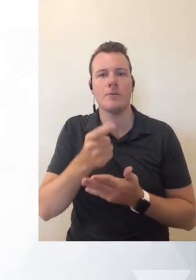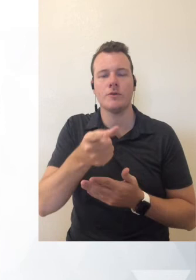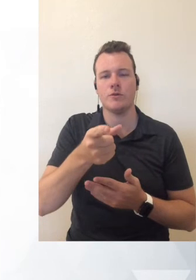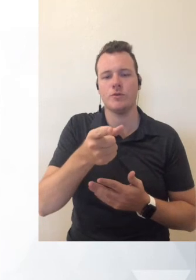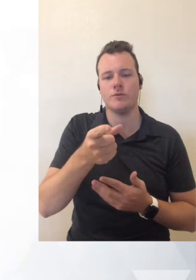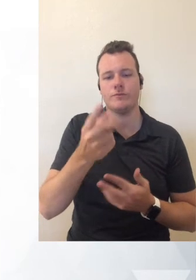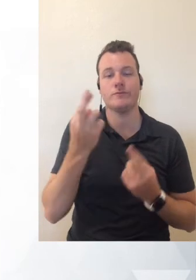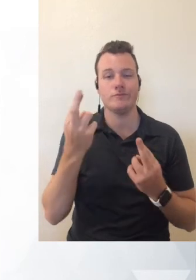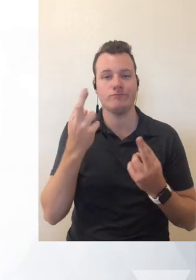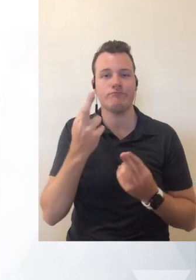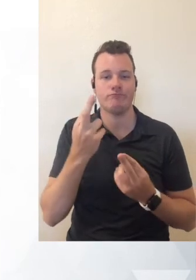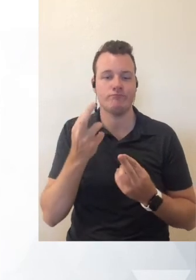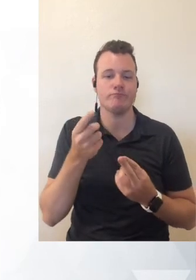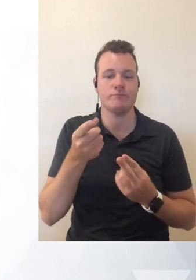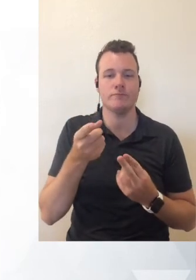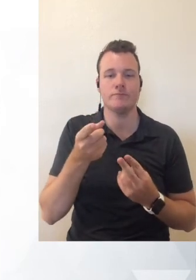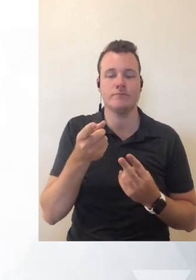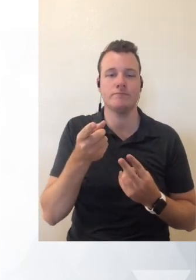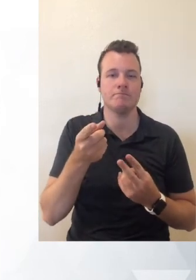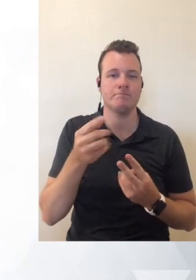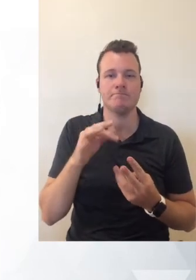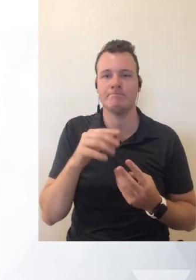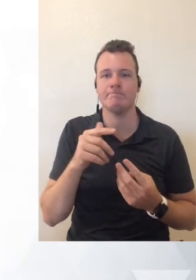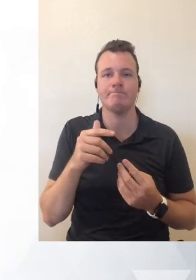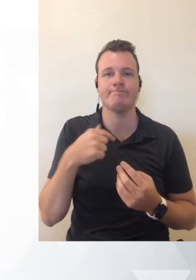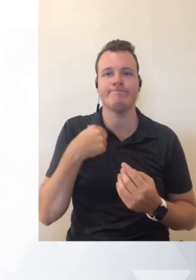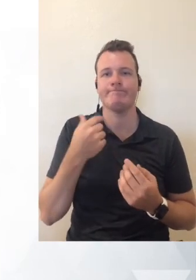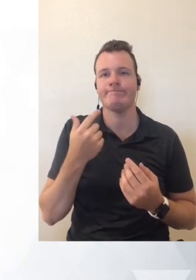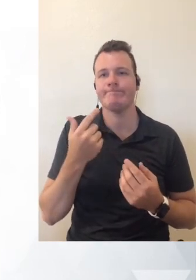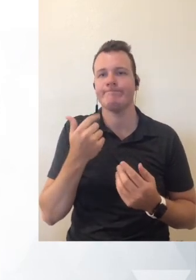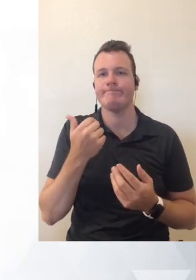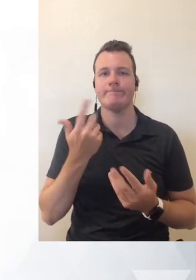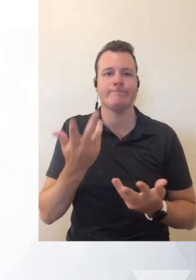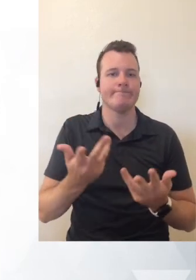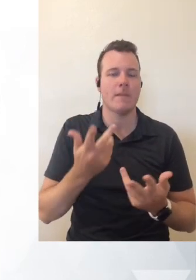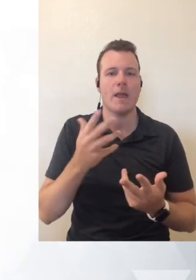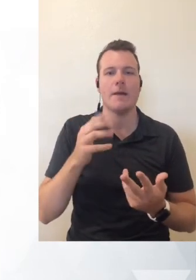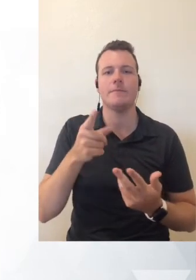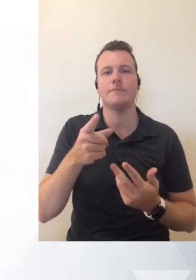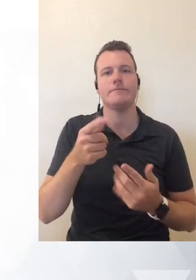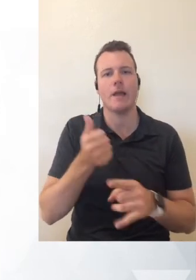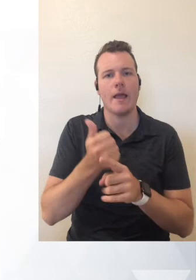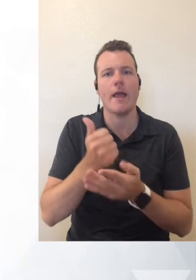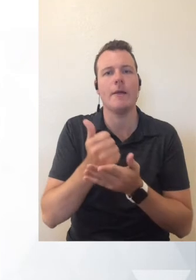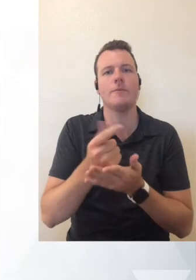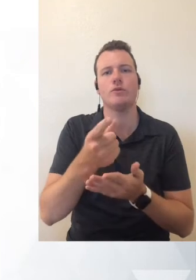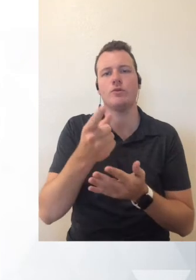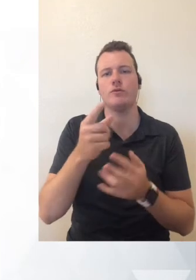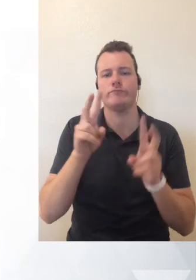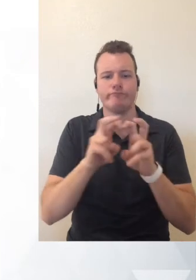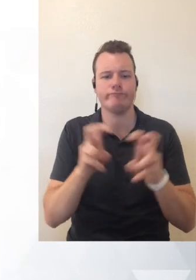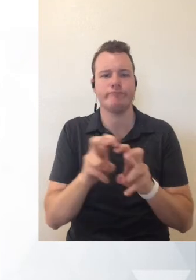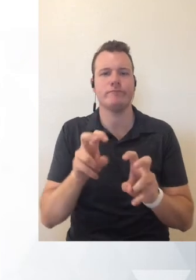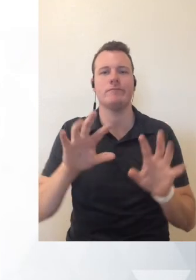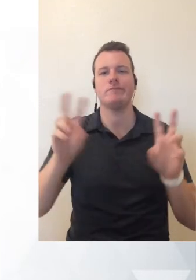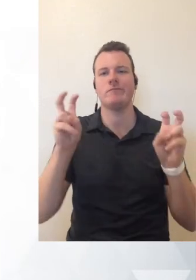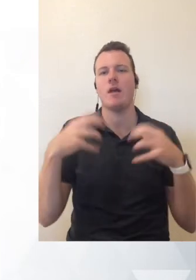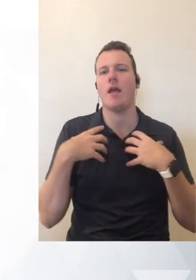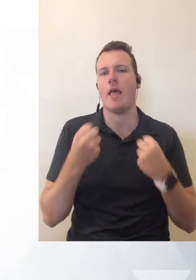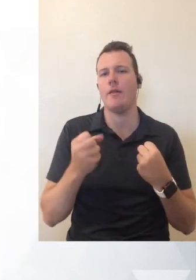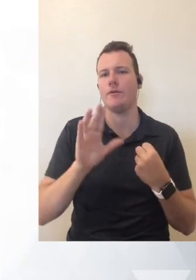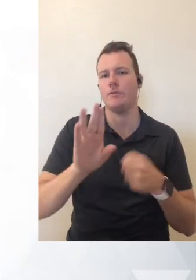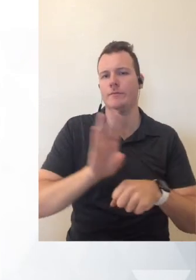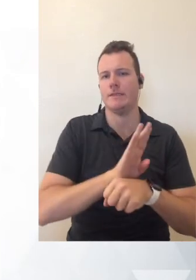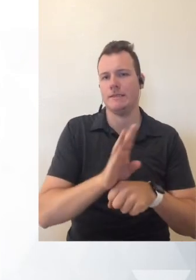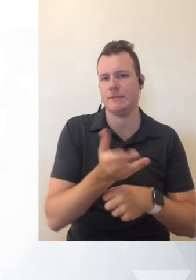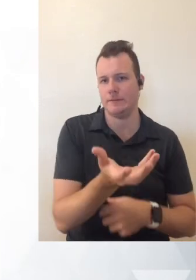at that will hopefully give you some ways to assess the health, if you will,